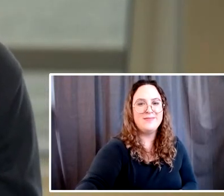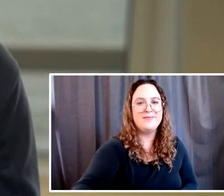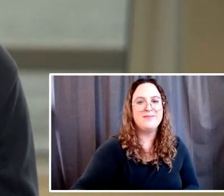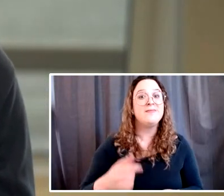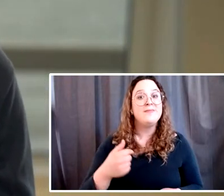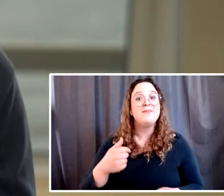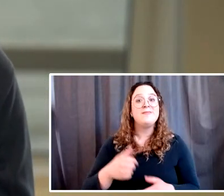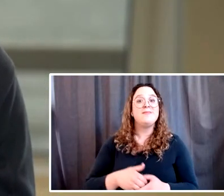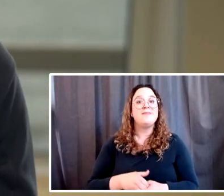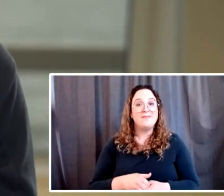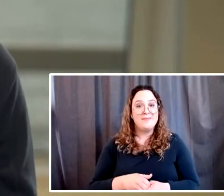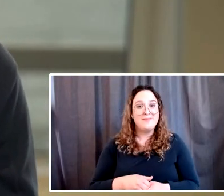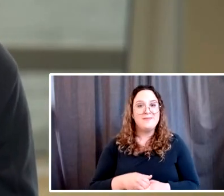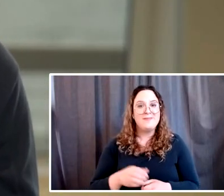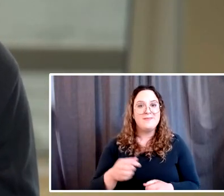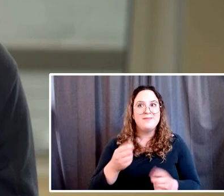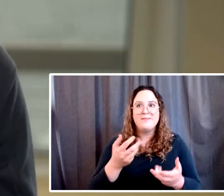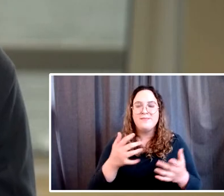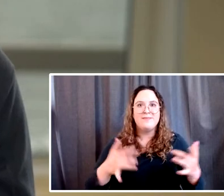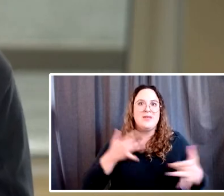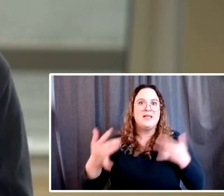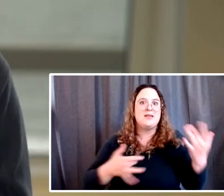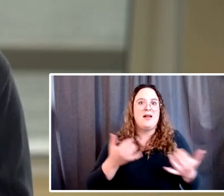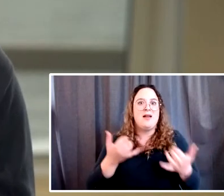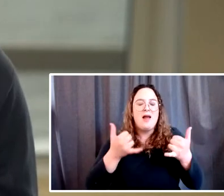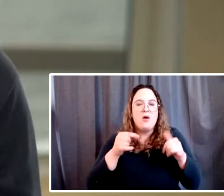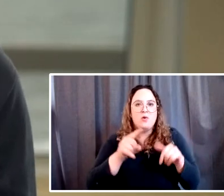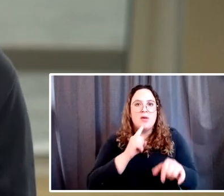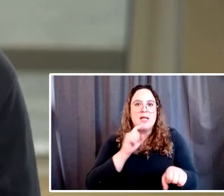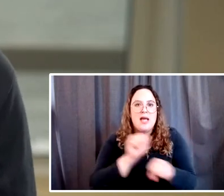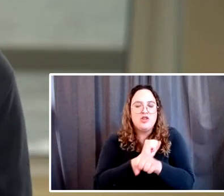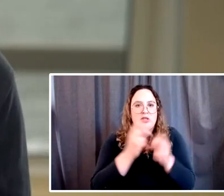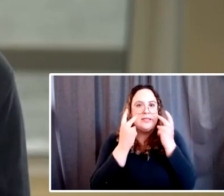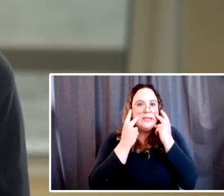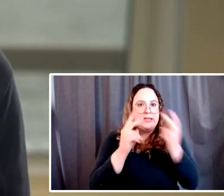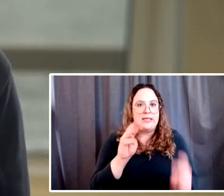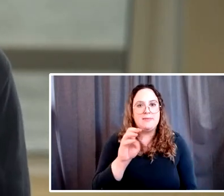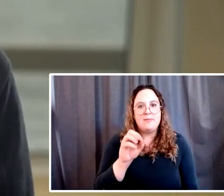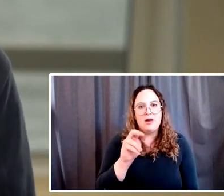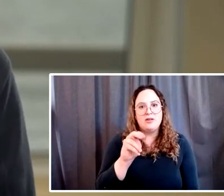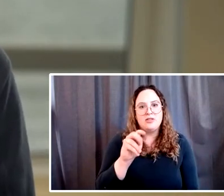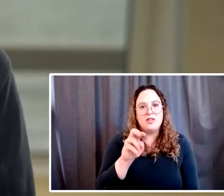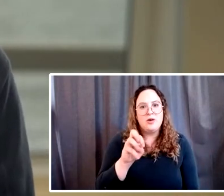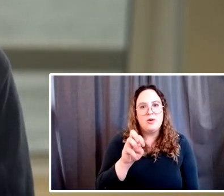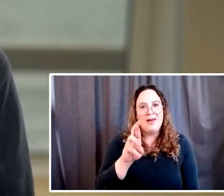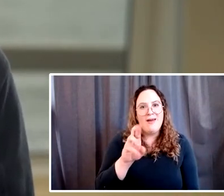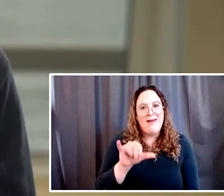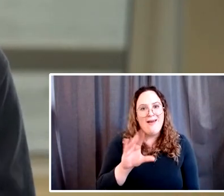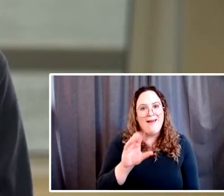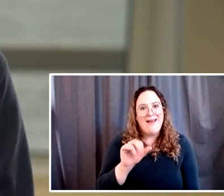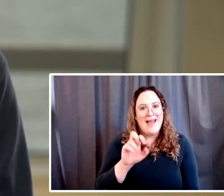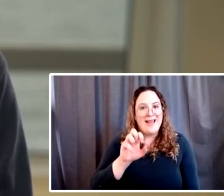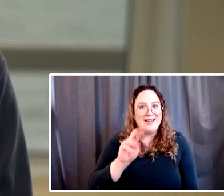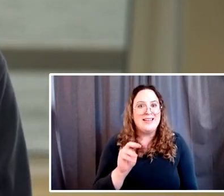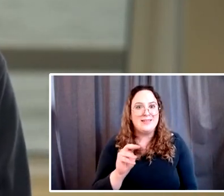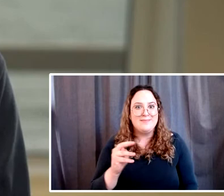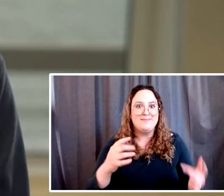you can actually see Monterey Canyon. This will give you a sense of the place we're about to go.